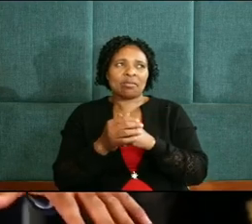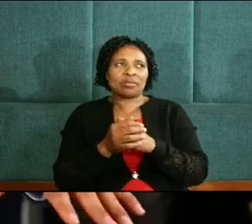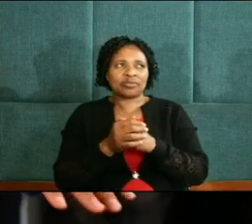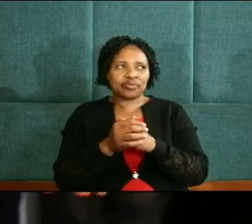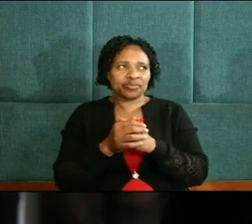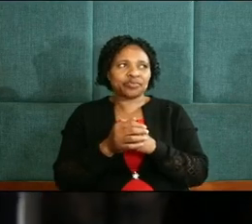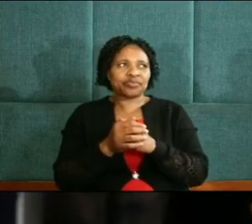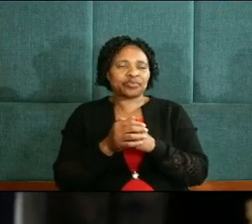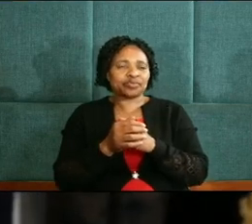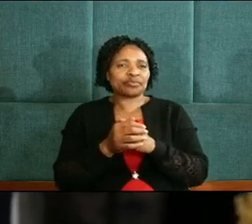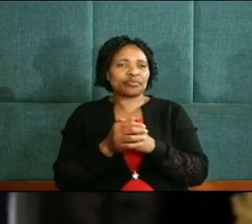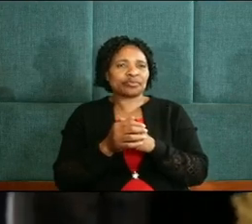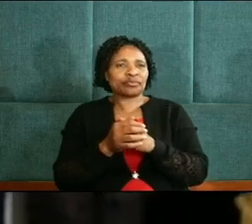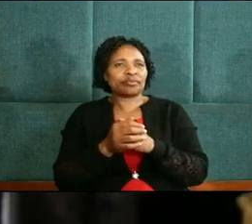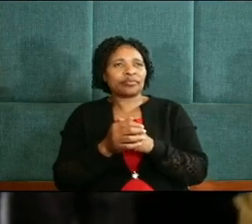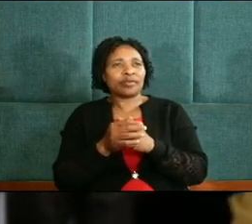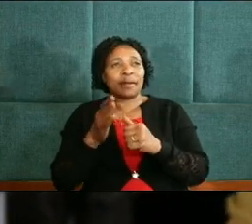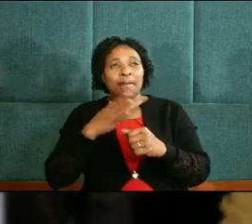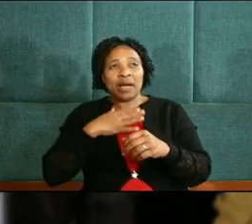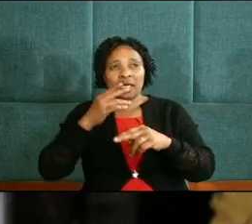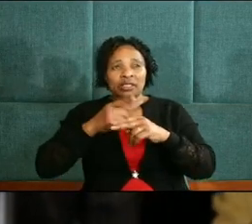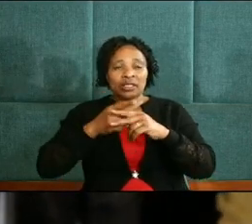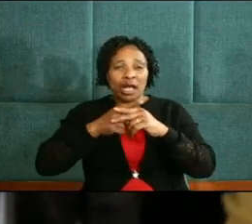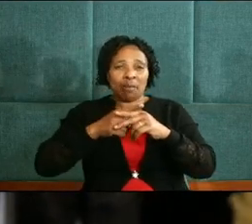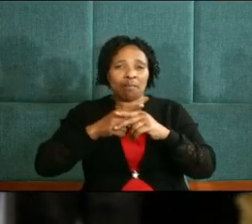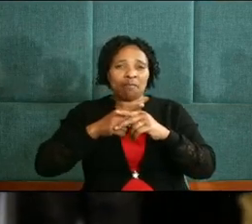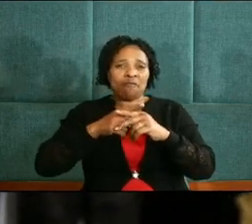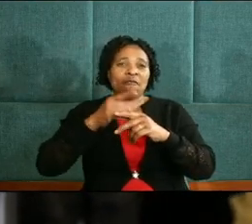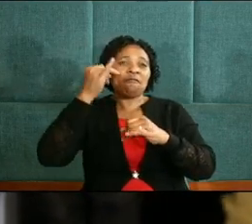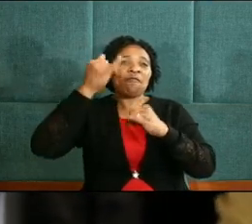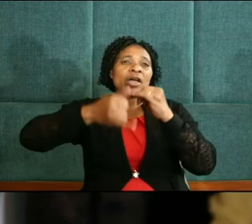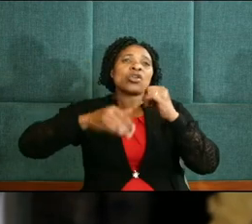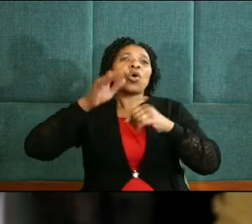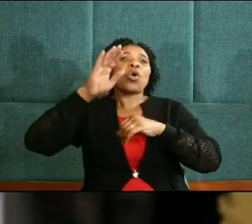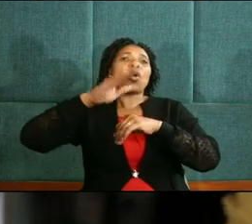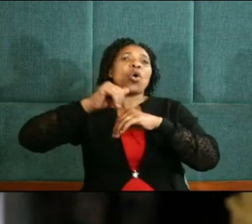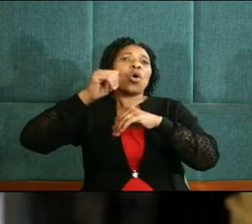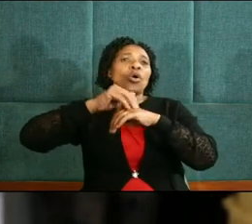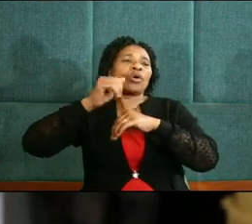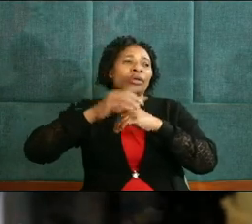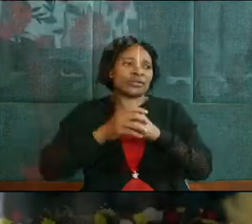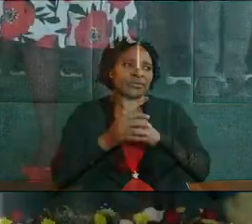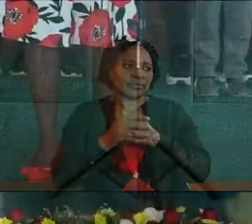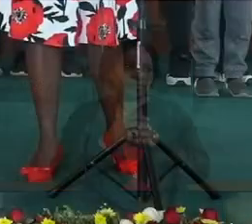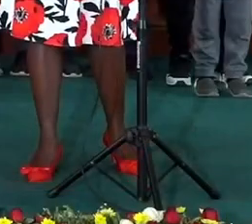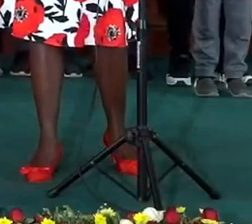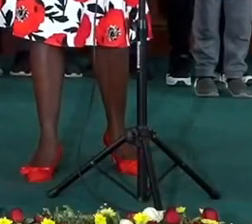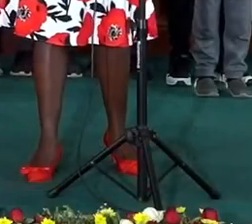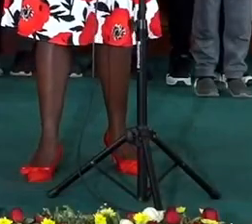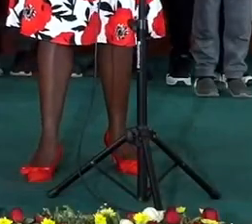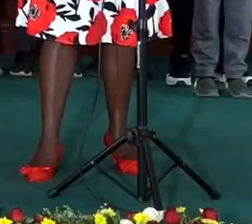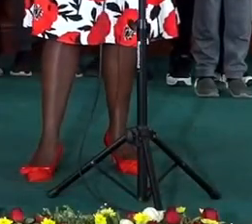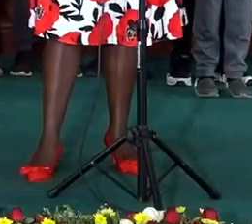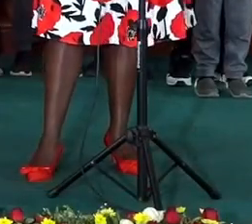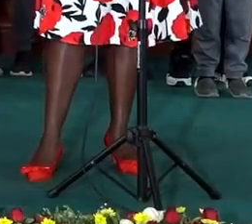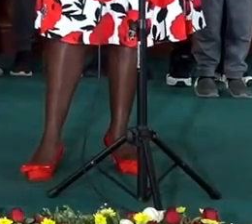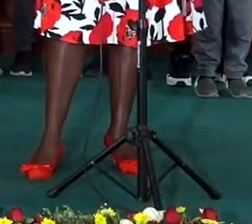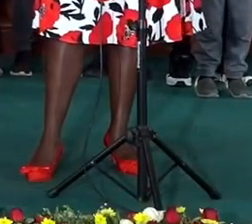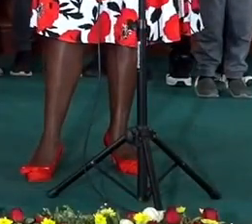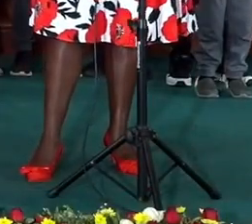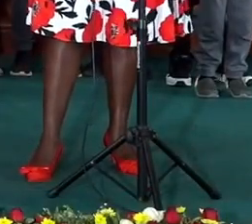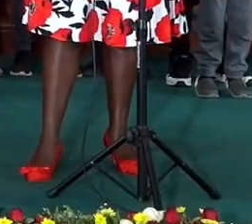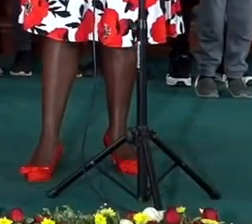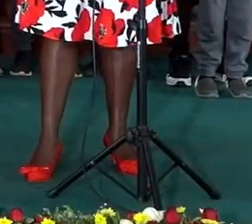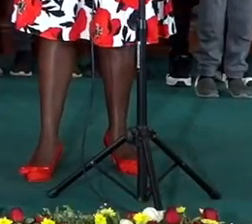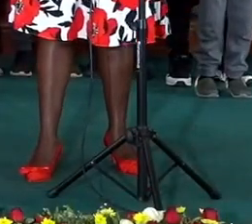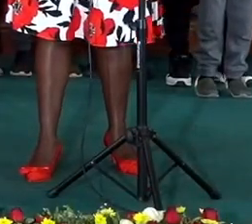before it is too late. This is my final call. Is there another? In the name of Jesus, come. Near the cross.